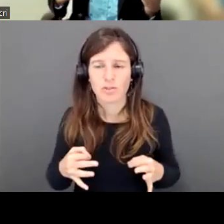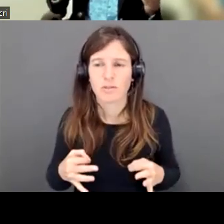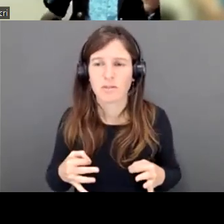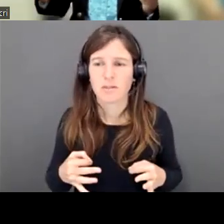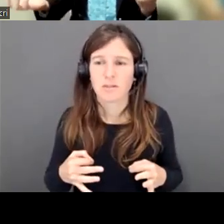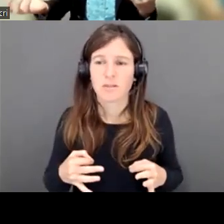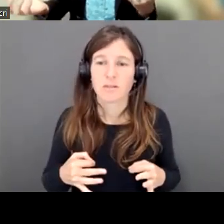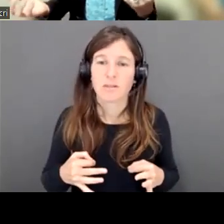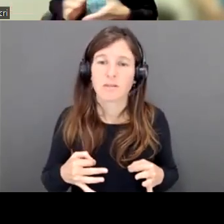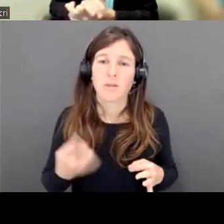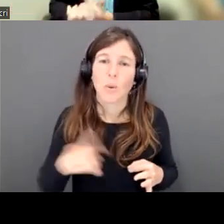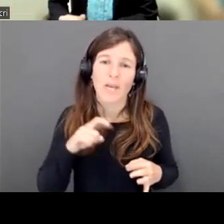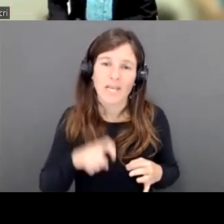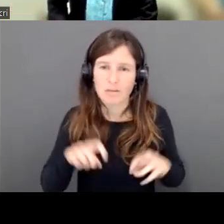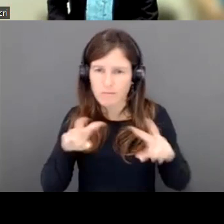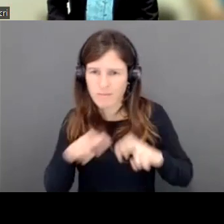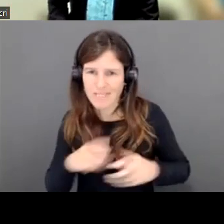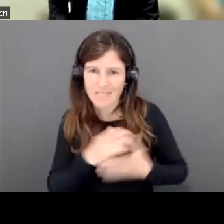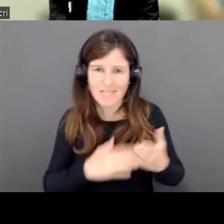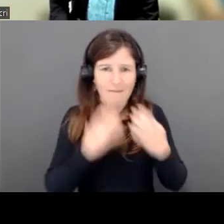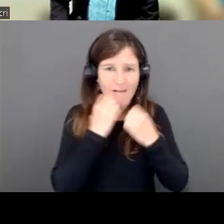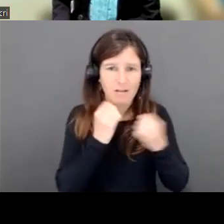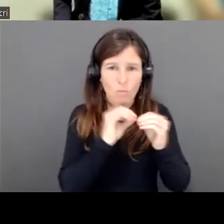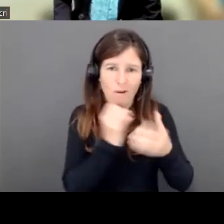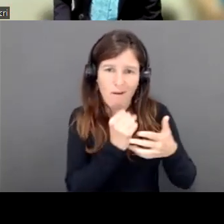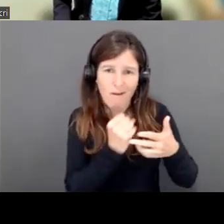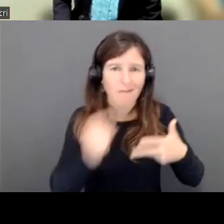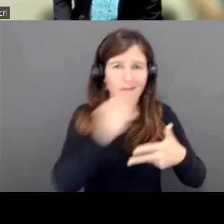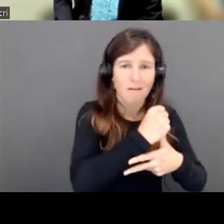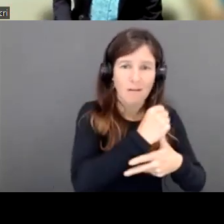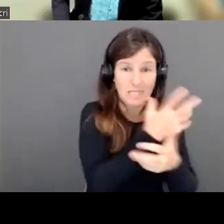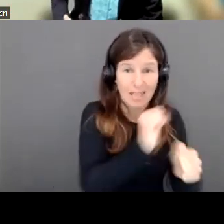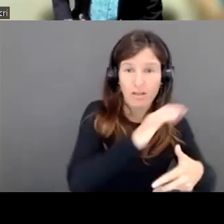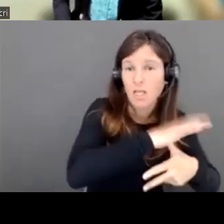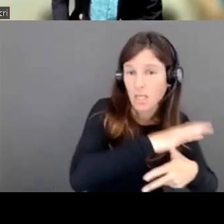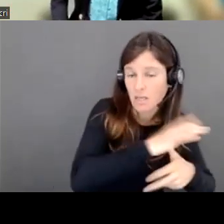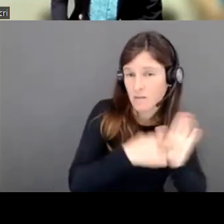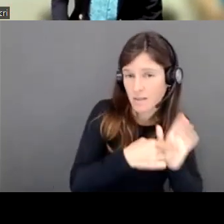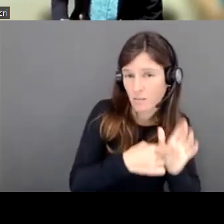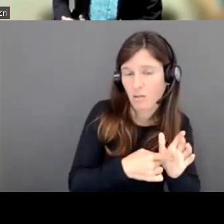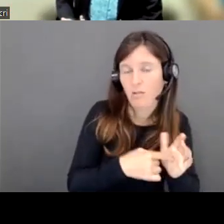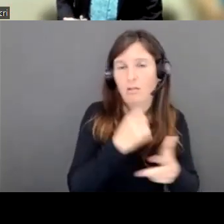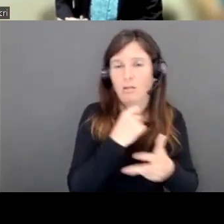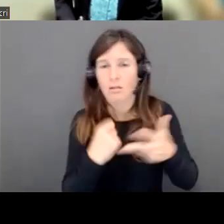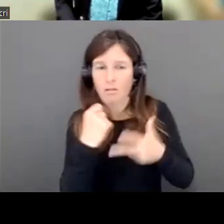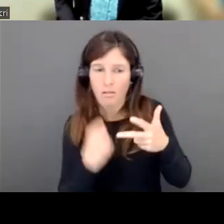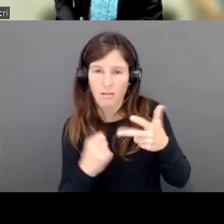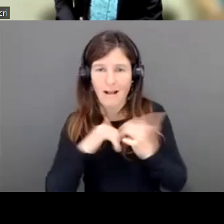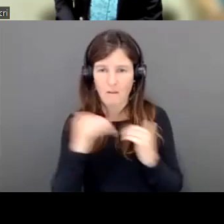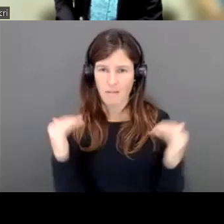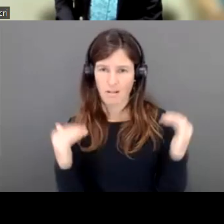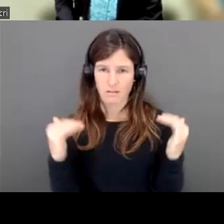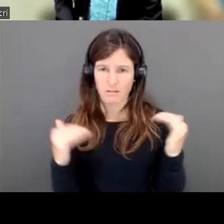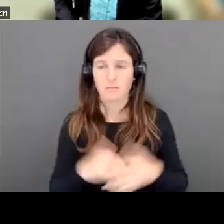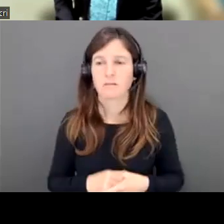principles or values will outweigh others, and then how do we proceed when that's the case? So some of these